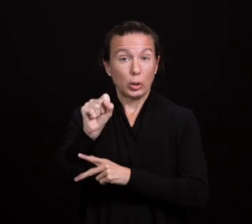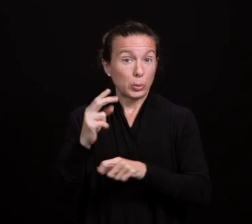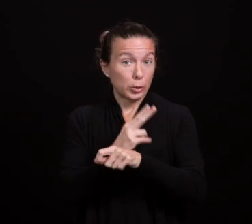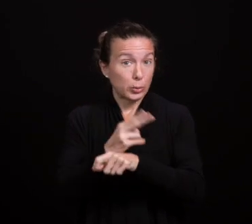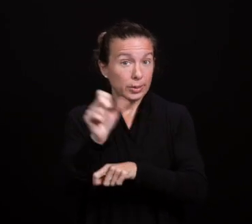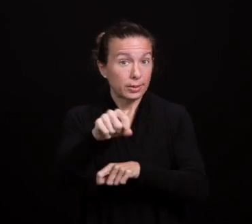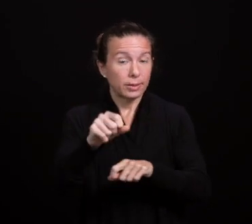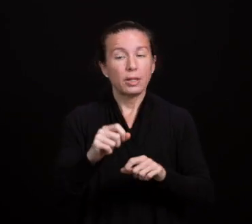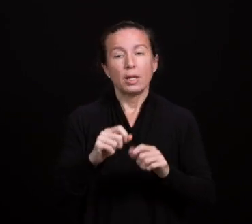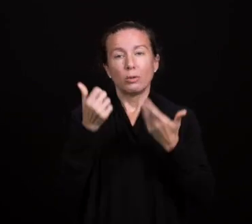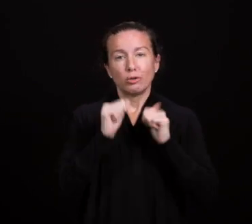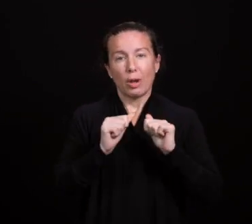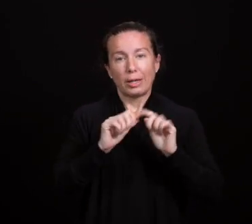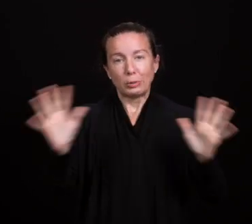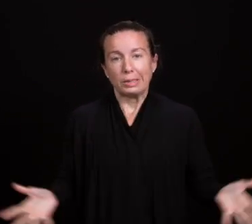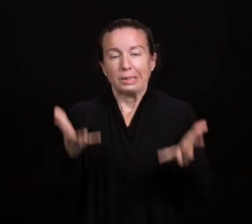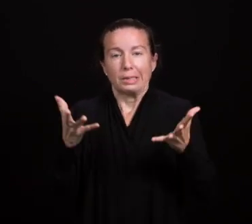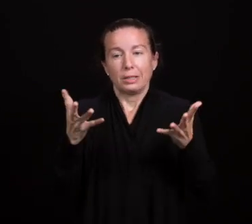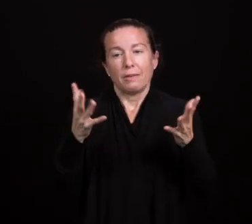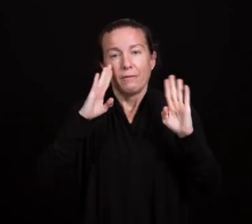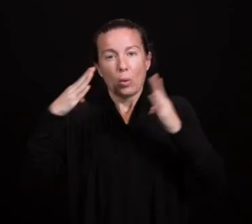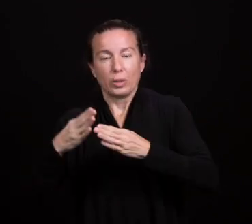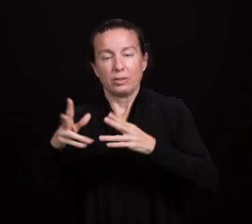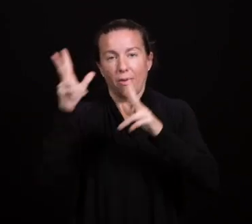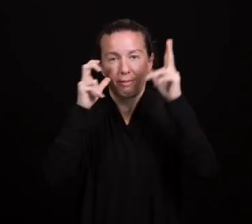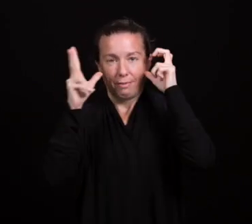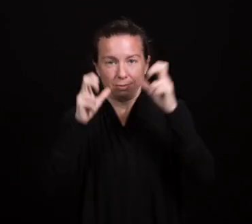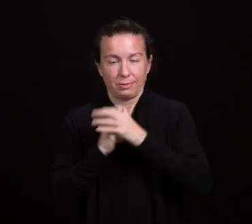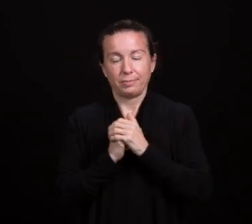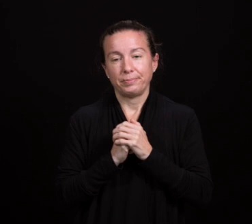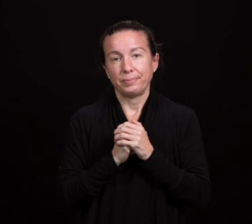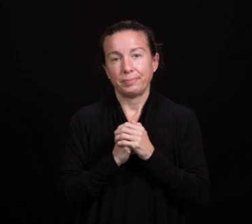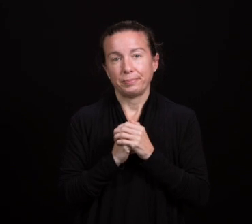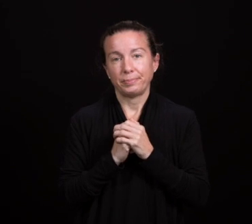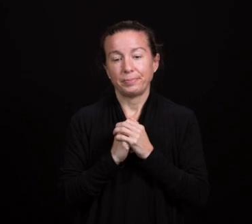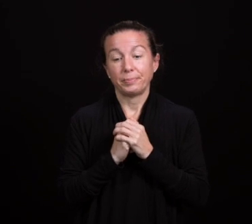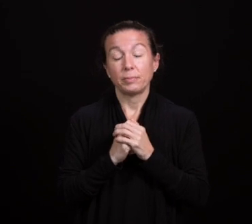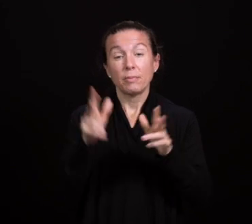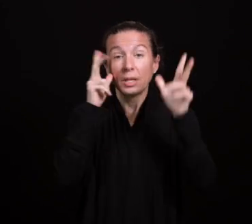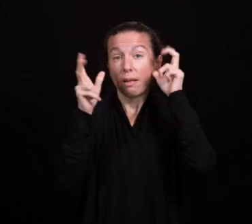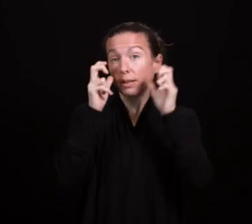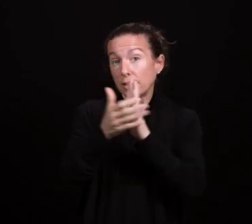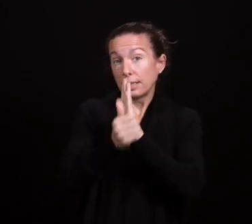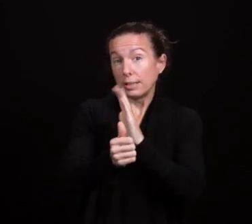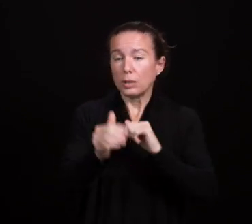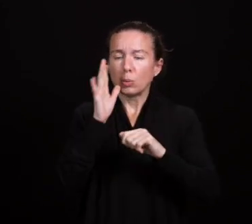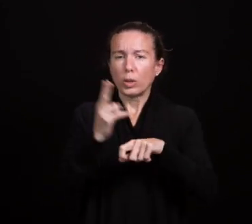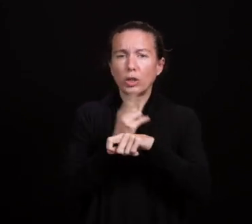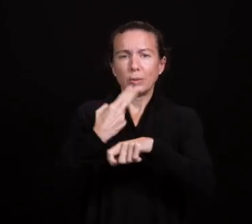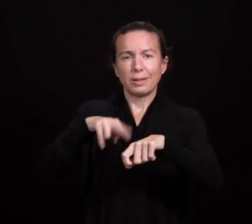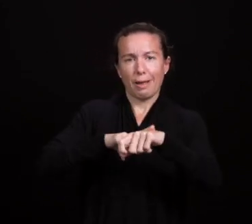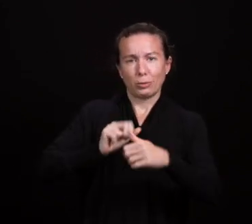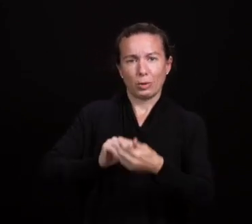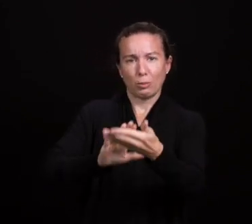used, strengthening listening abilities remains an essential part of this approach. Listening skills are worked on naturally in